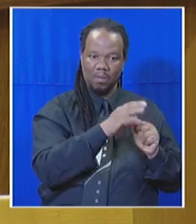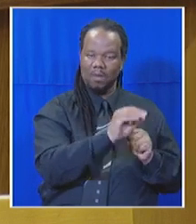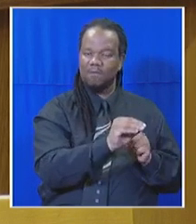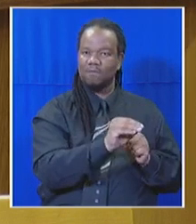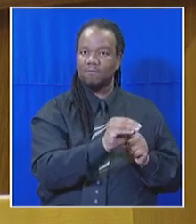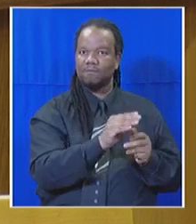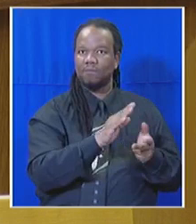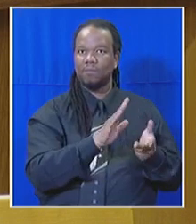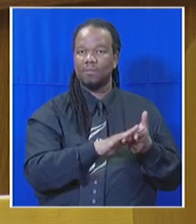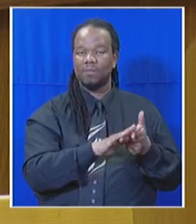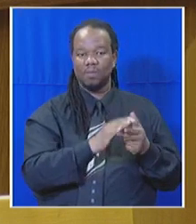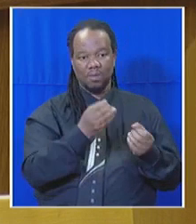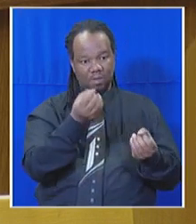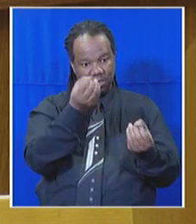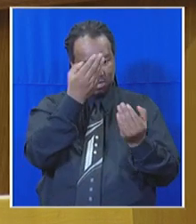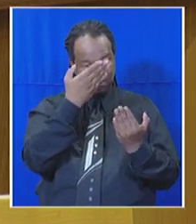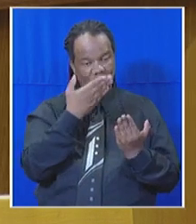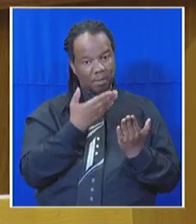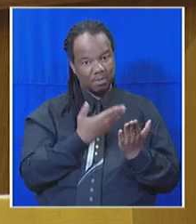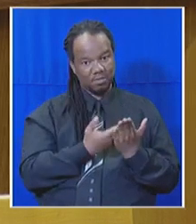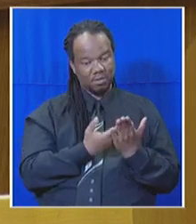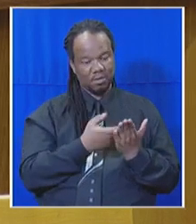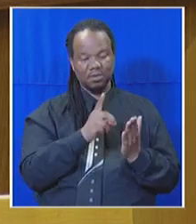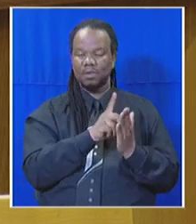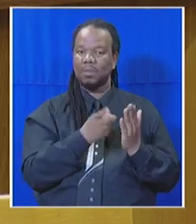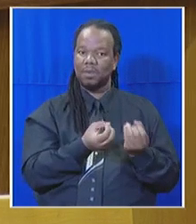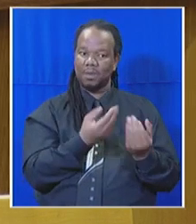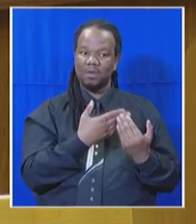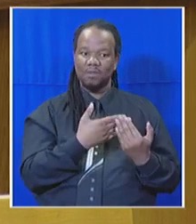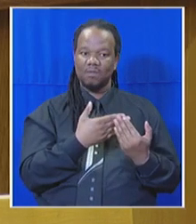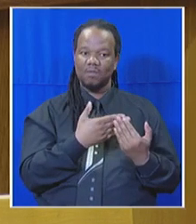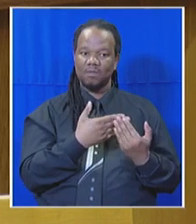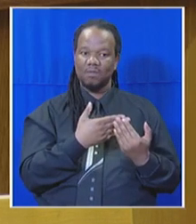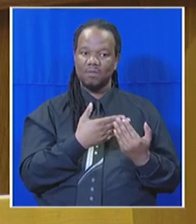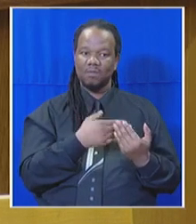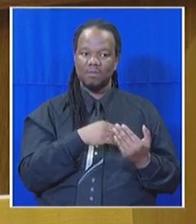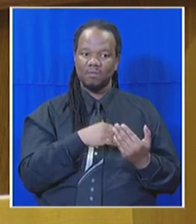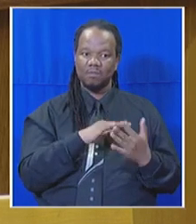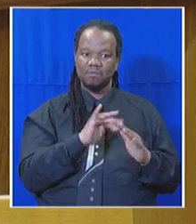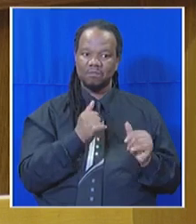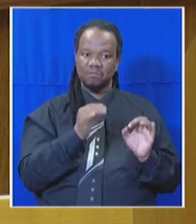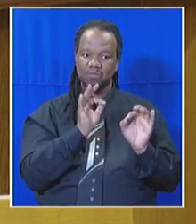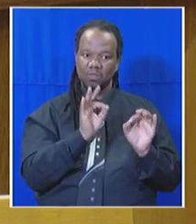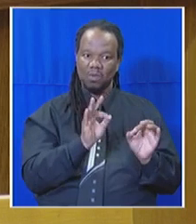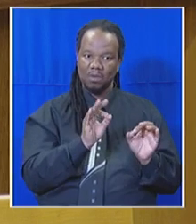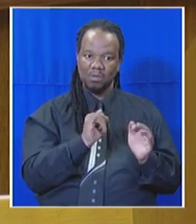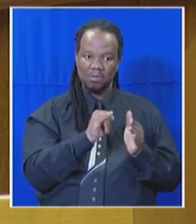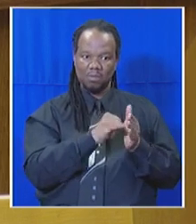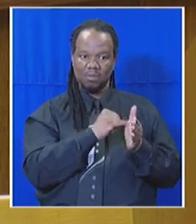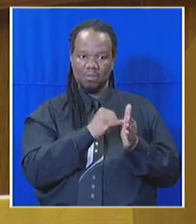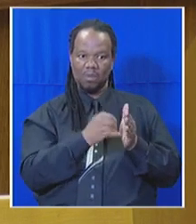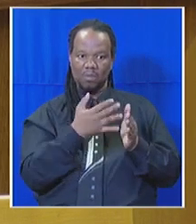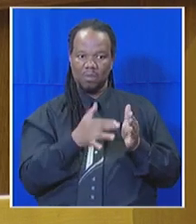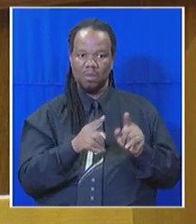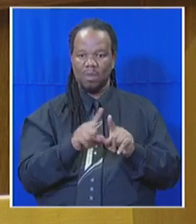information tabled by the department has once again been insufficient and incorrect in many ways, making it difficult for the